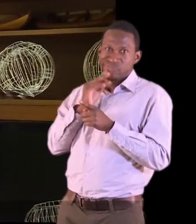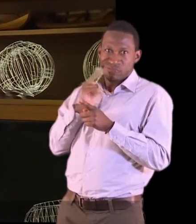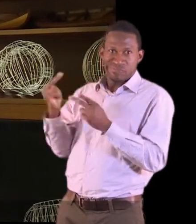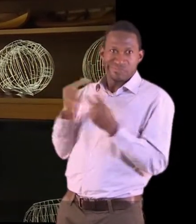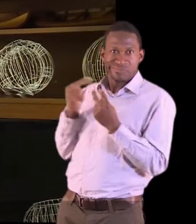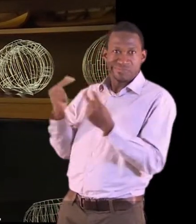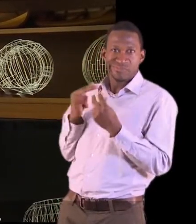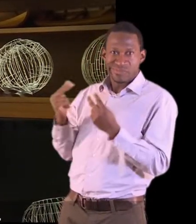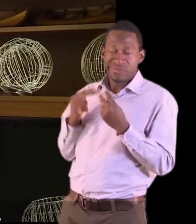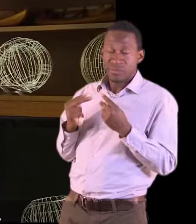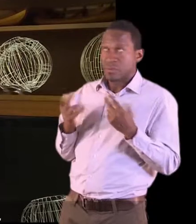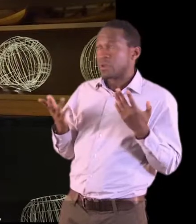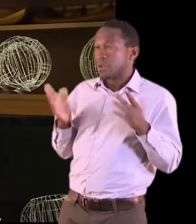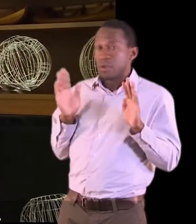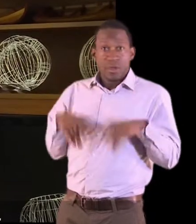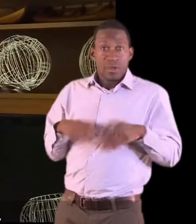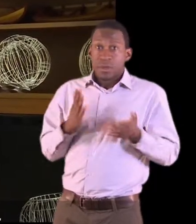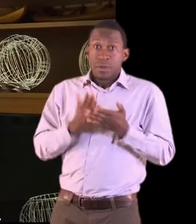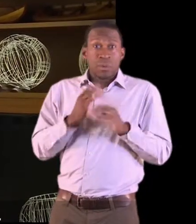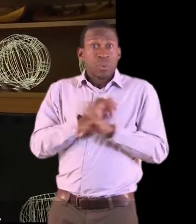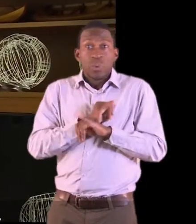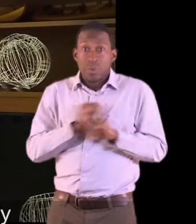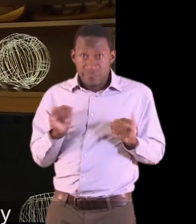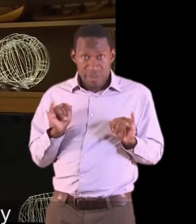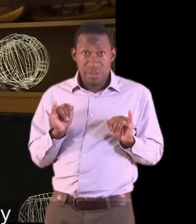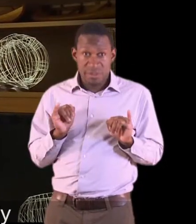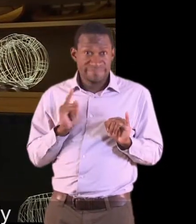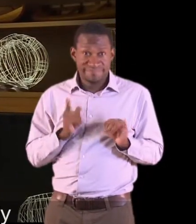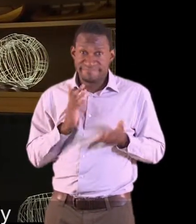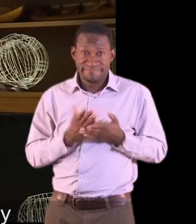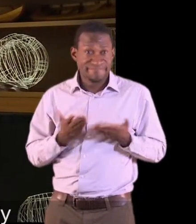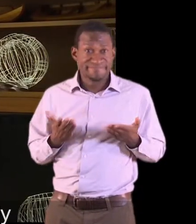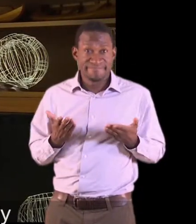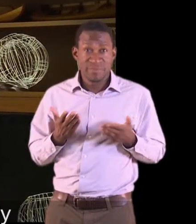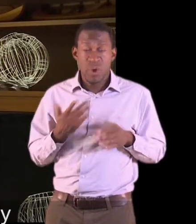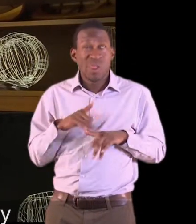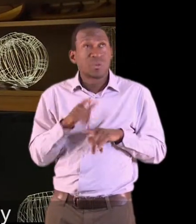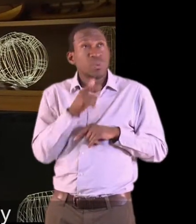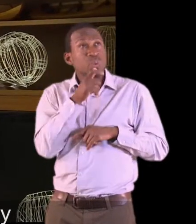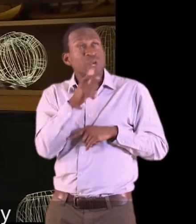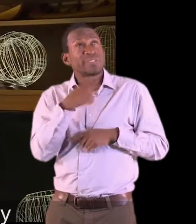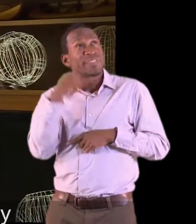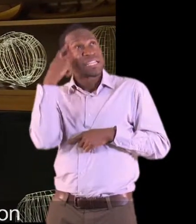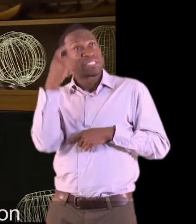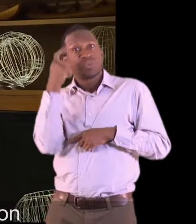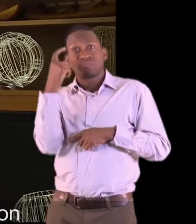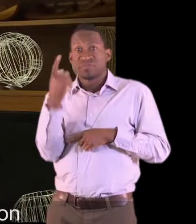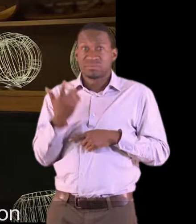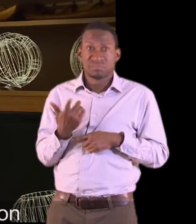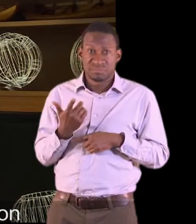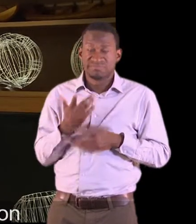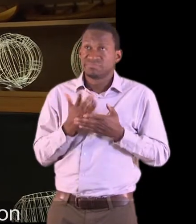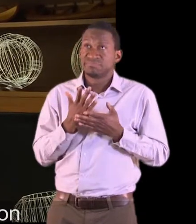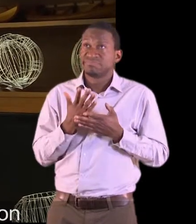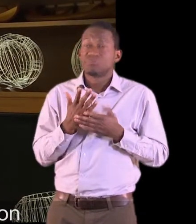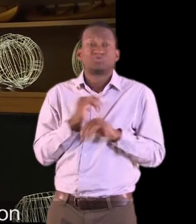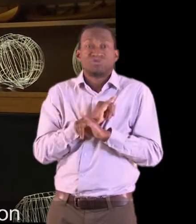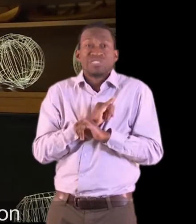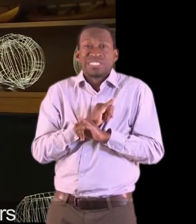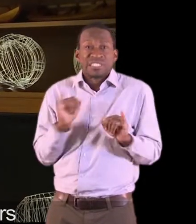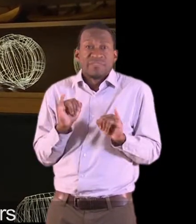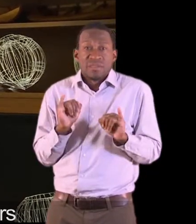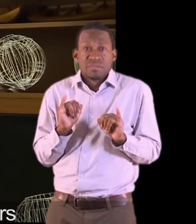Oh dear. It was awful. It was disgraceful is the only word I can think of. The lack of